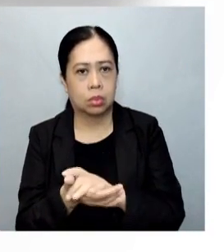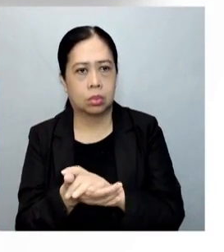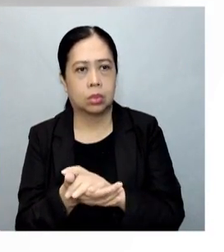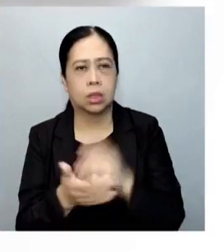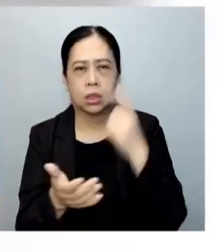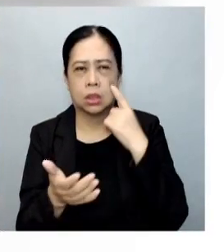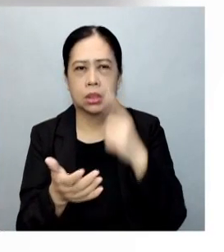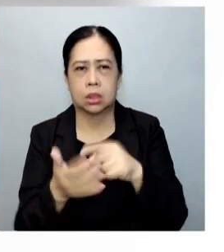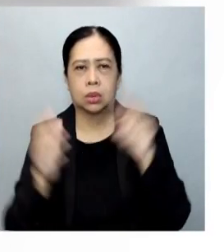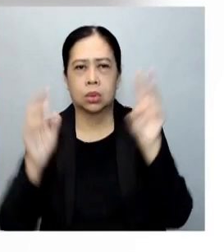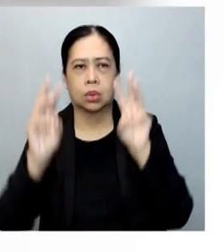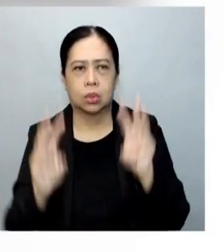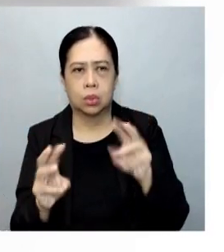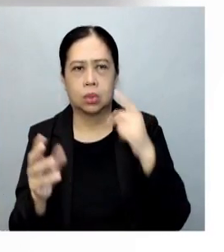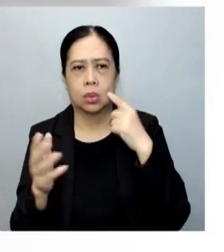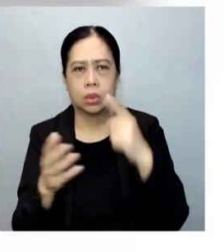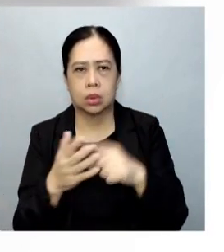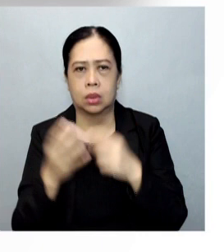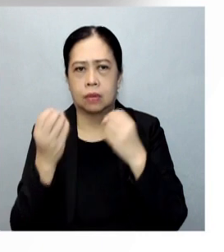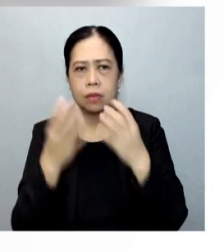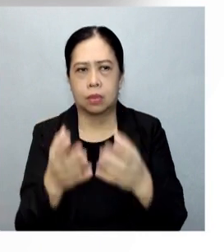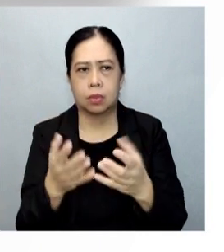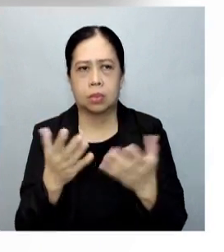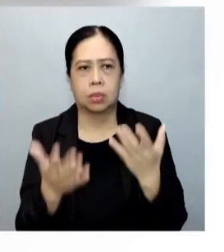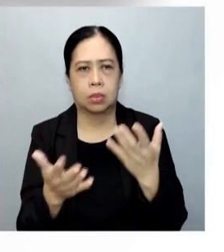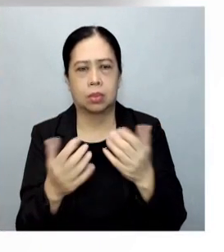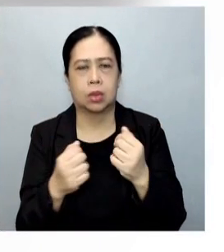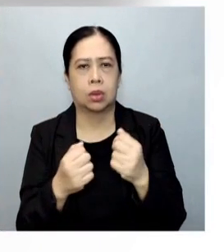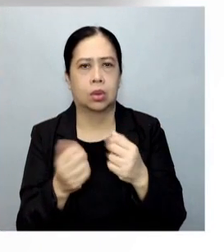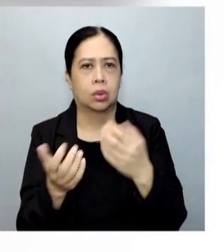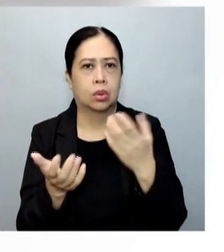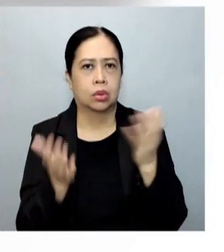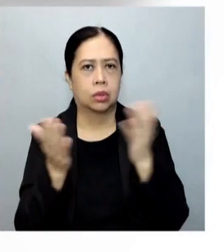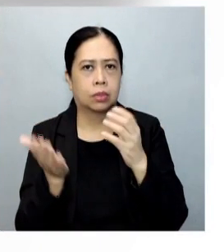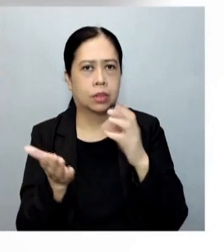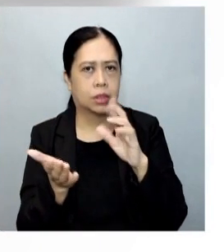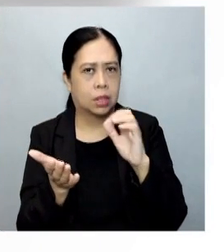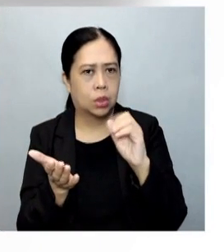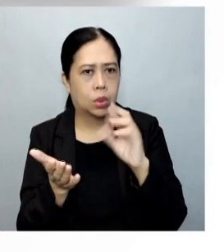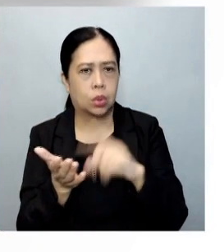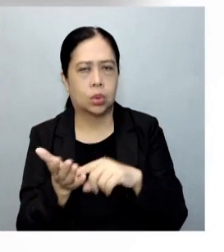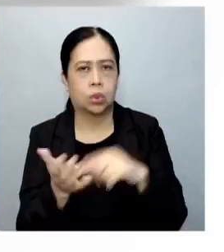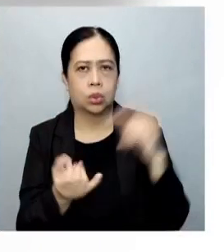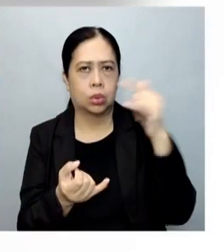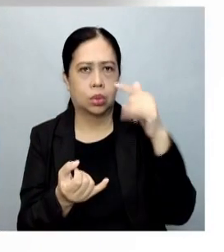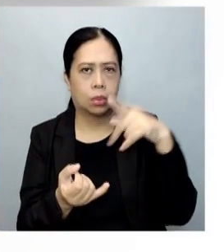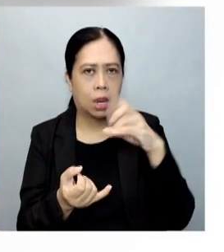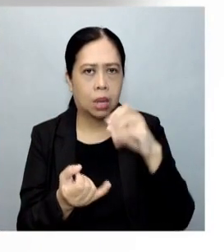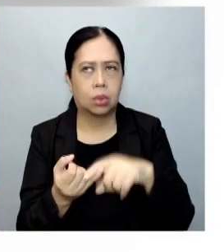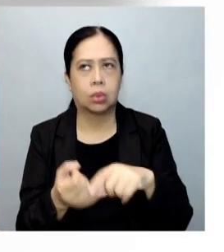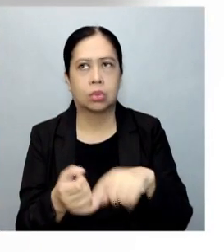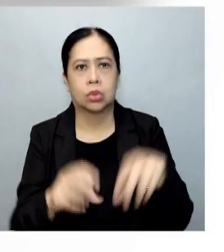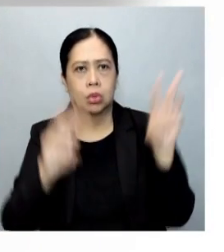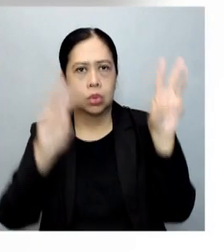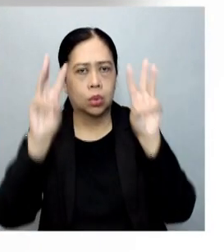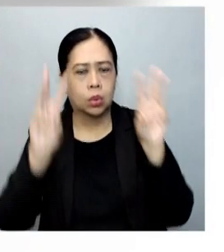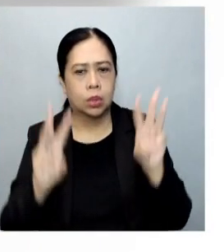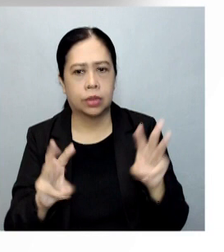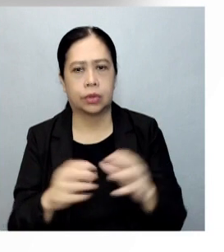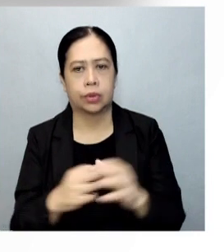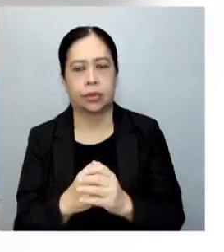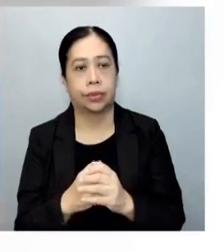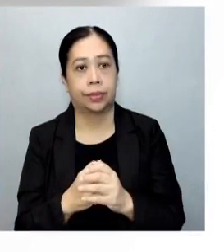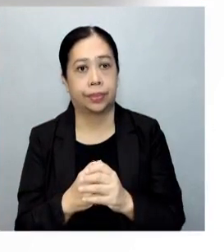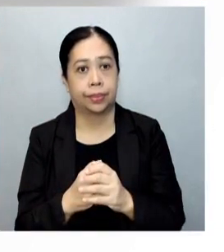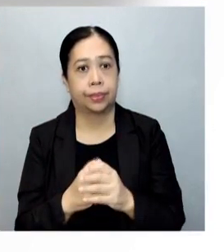na informasyon na yung mga service record, pati yung piloto, yung weather, at yun nga po,